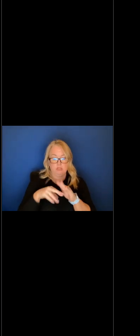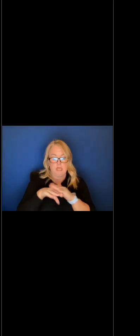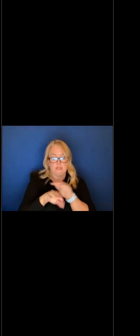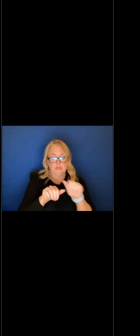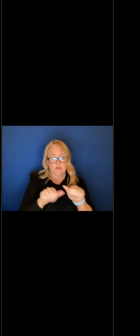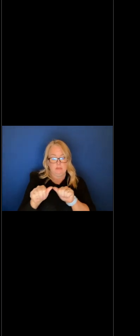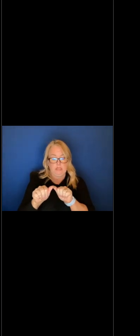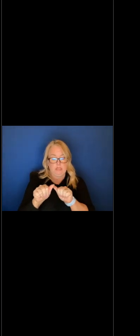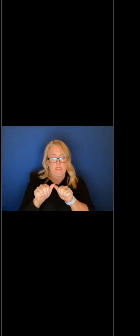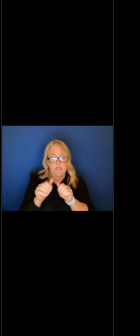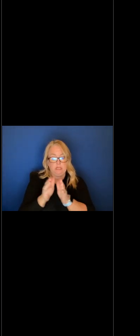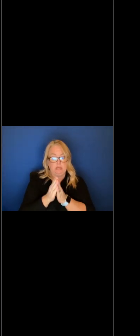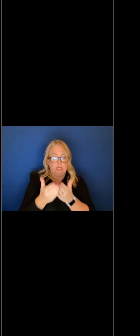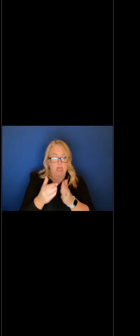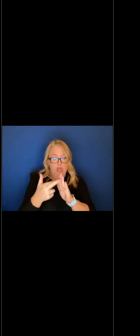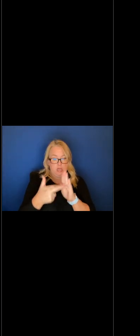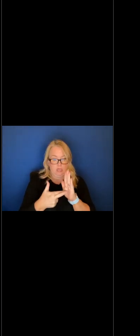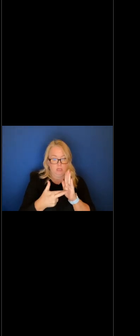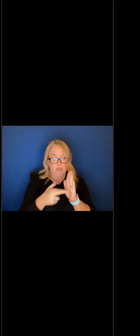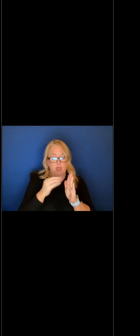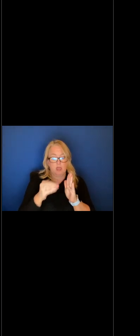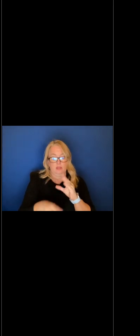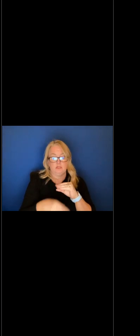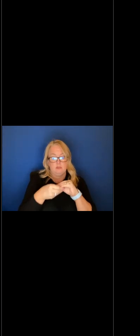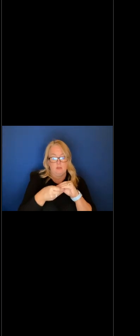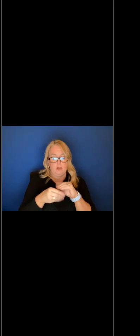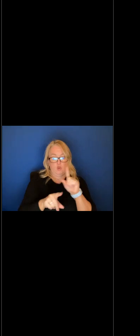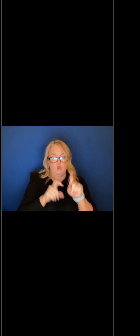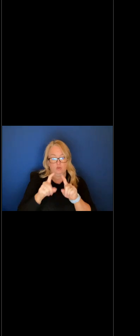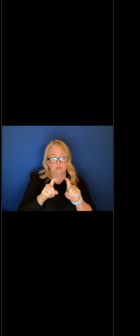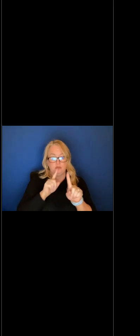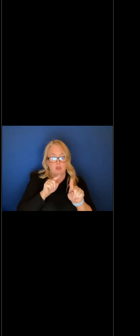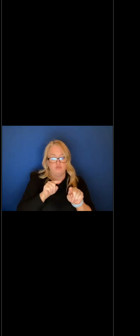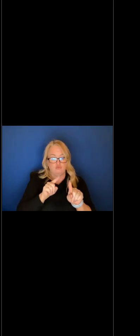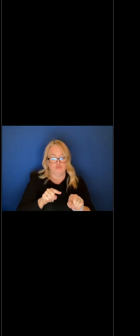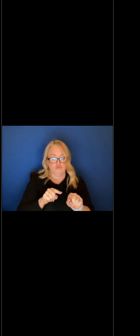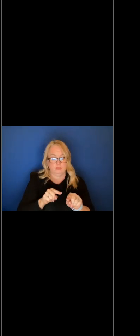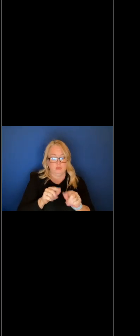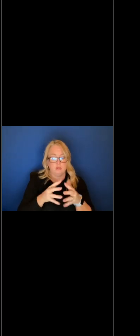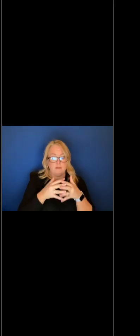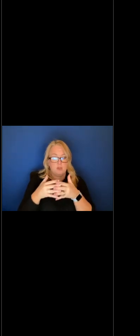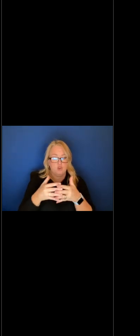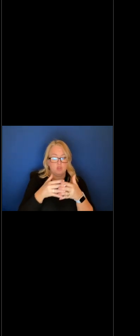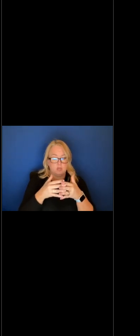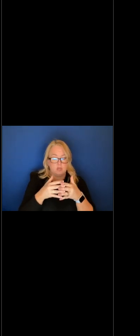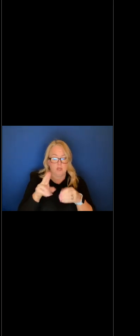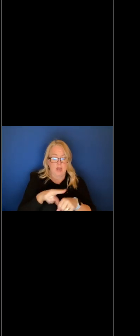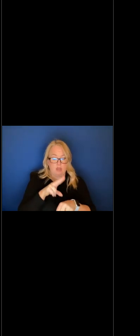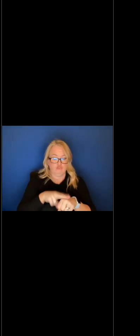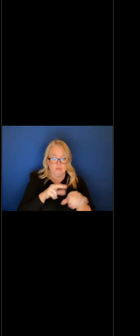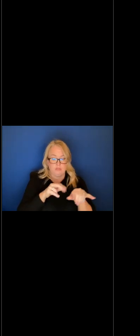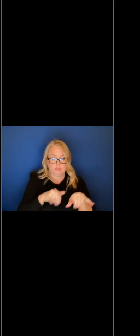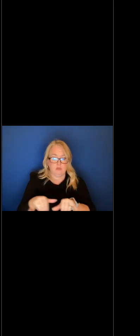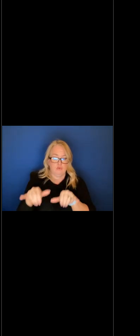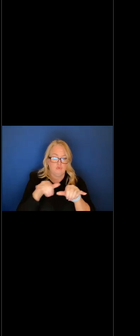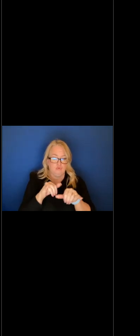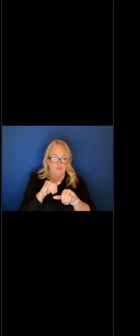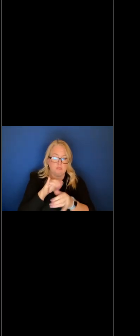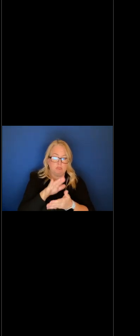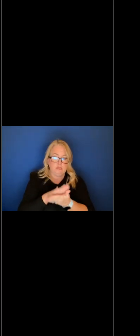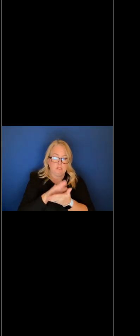accessibility guidelines, and the supplemental questions and answers, the American National Standards